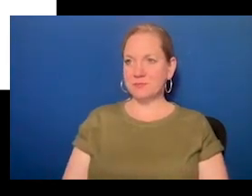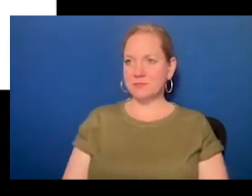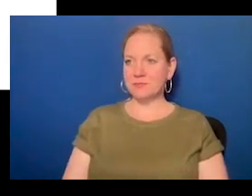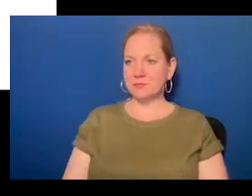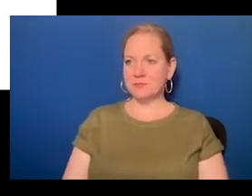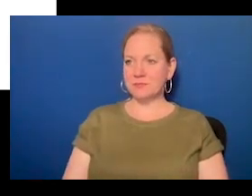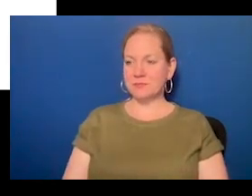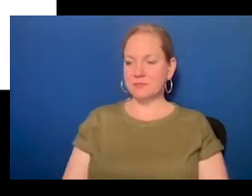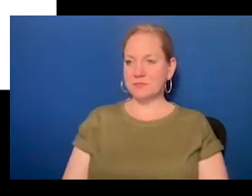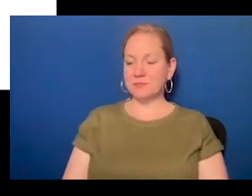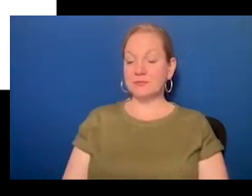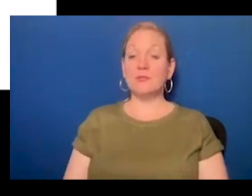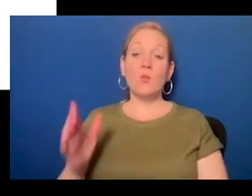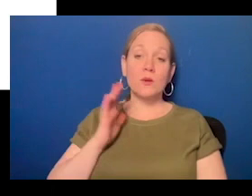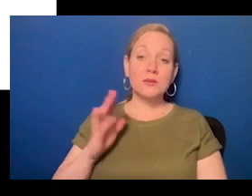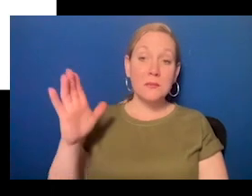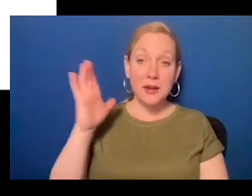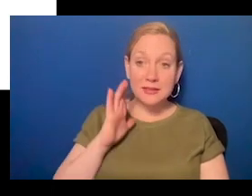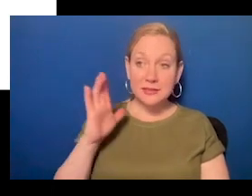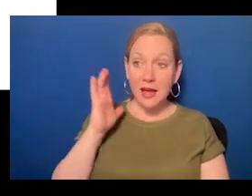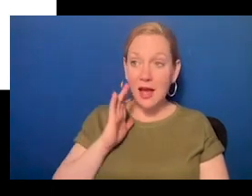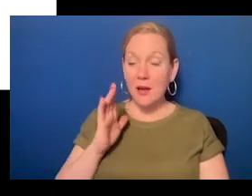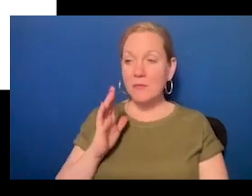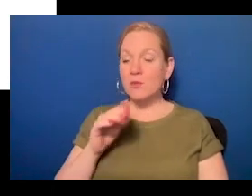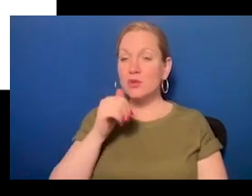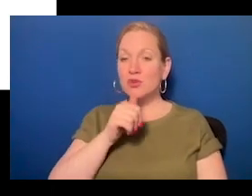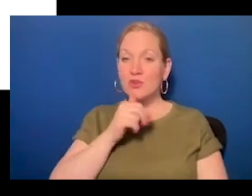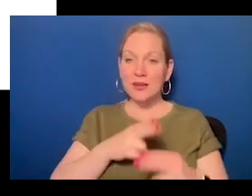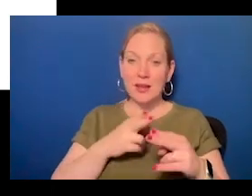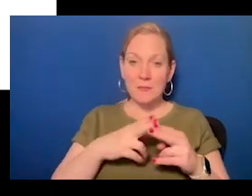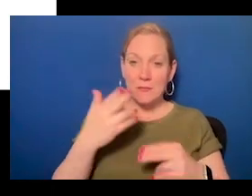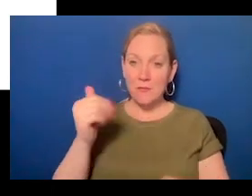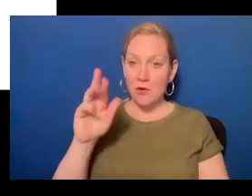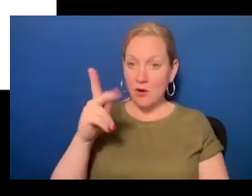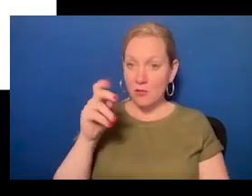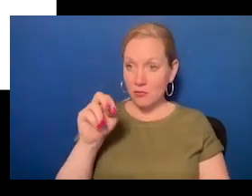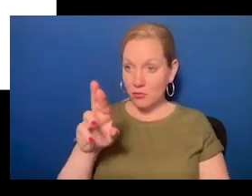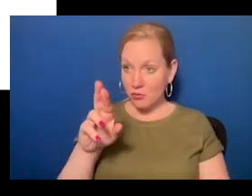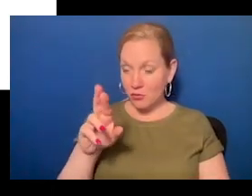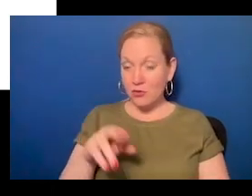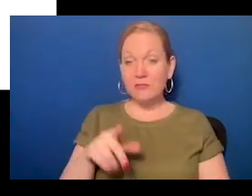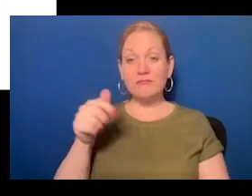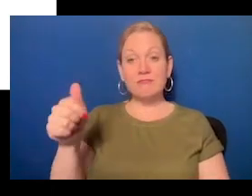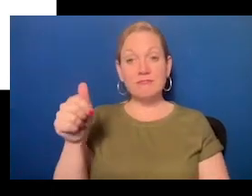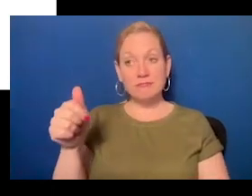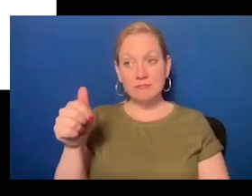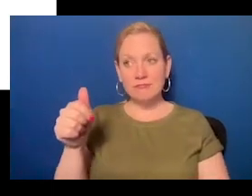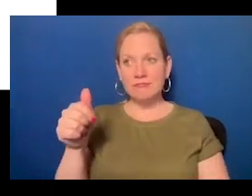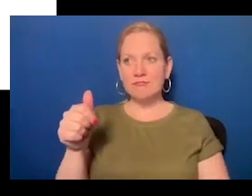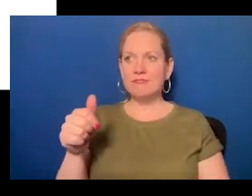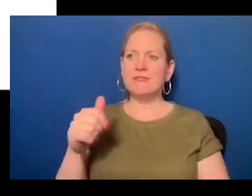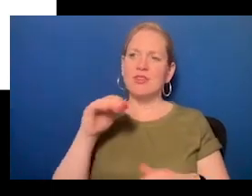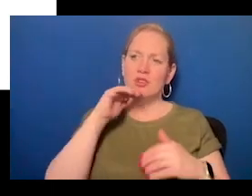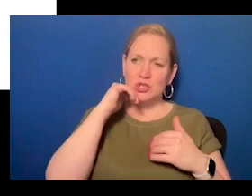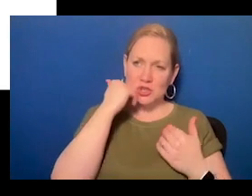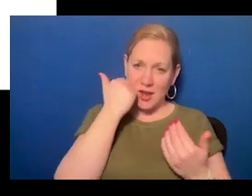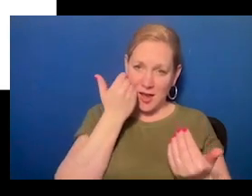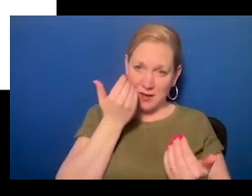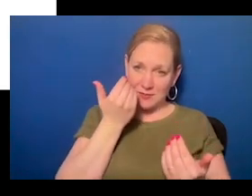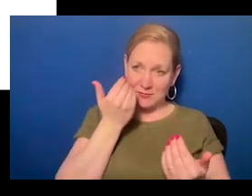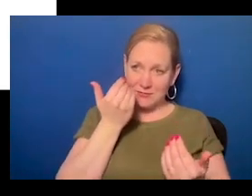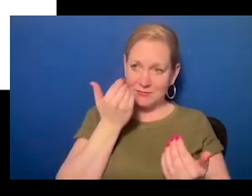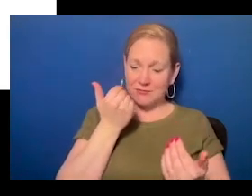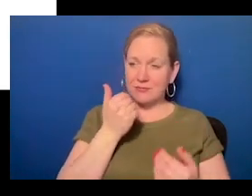I would have about it. So, okay, let's play it. This is their Act 1 that they chose. These are the minor beats that they chose. Once